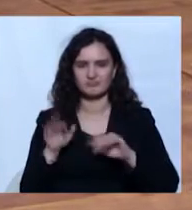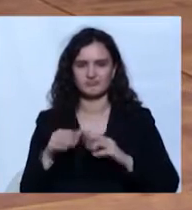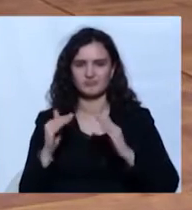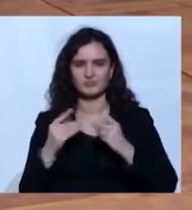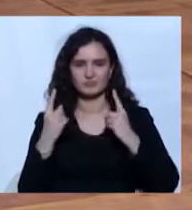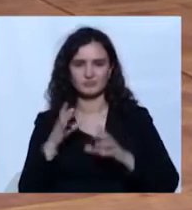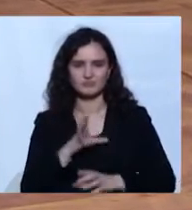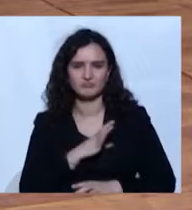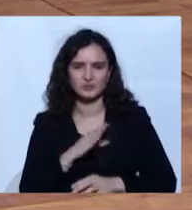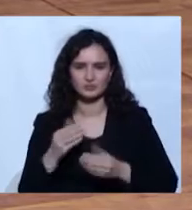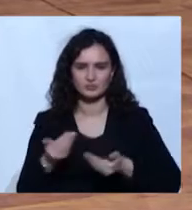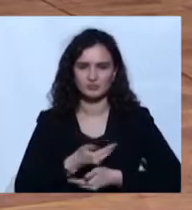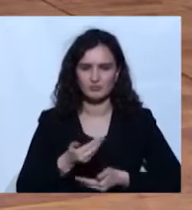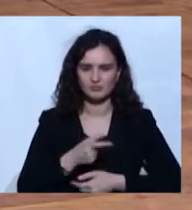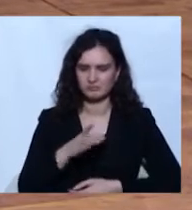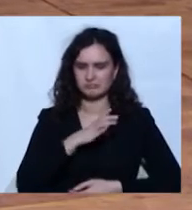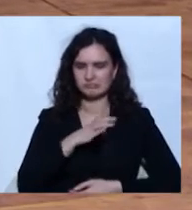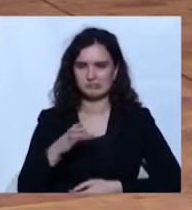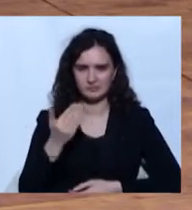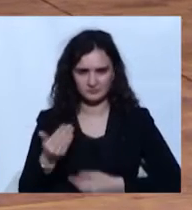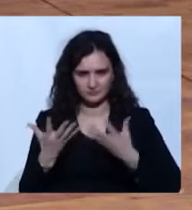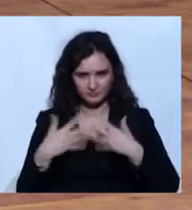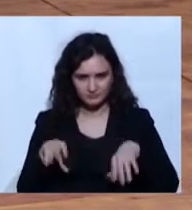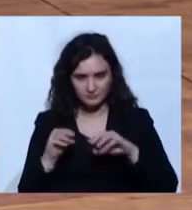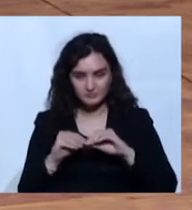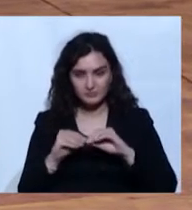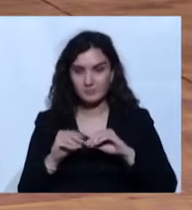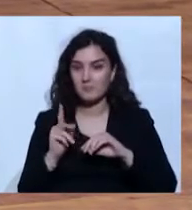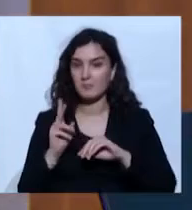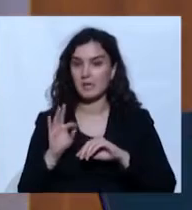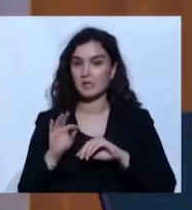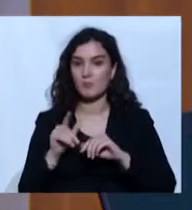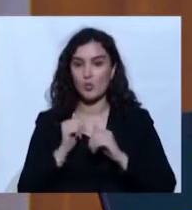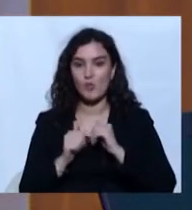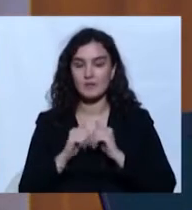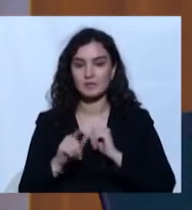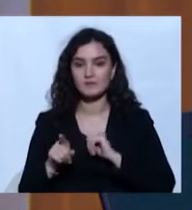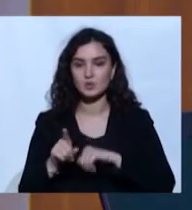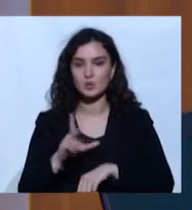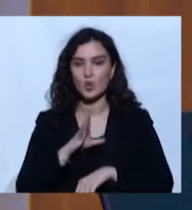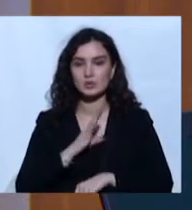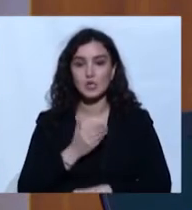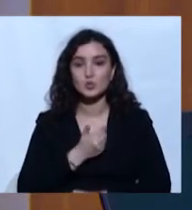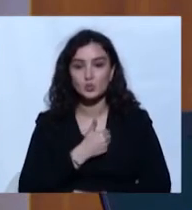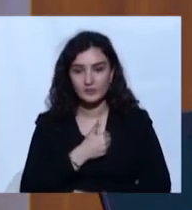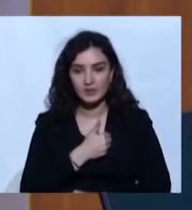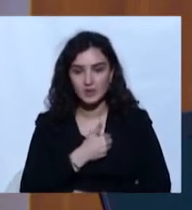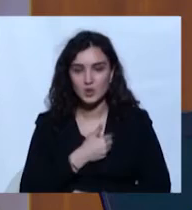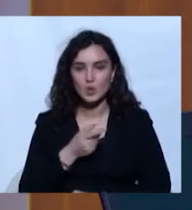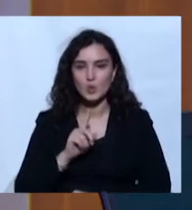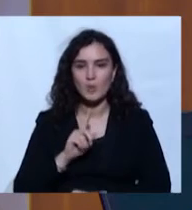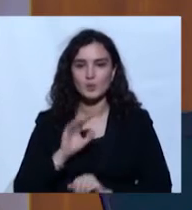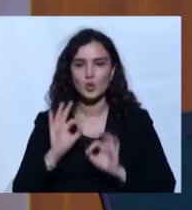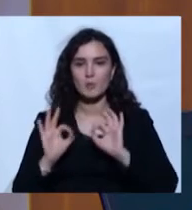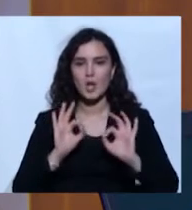lives in a castle. He is rich beyond compare. But he's always had a desire to